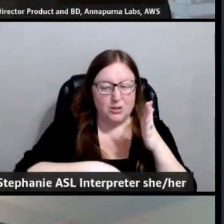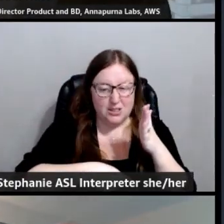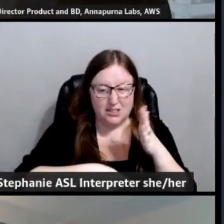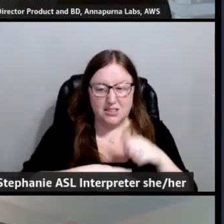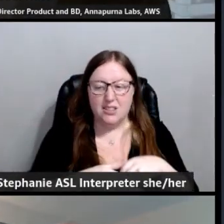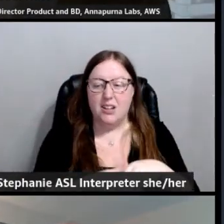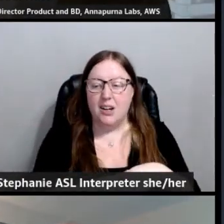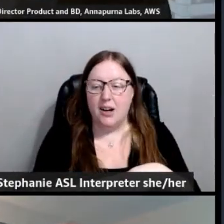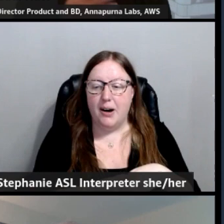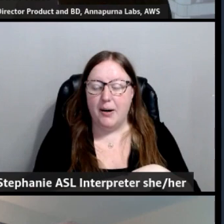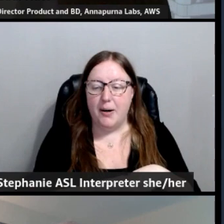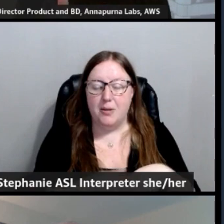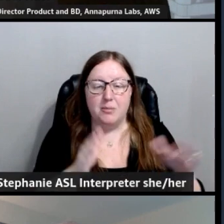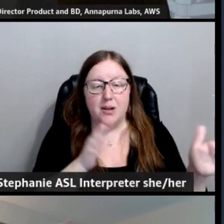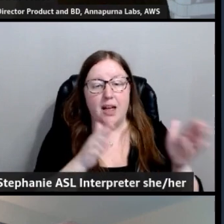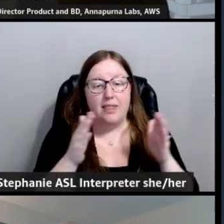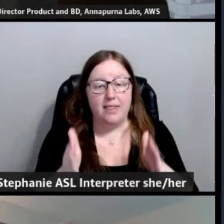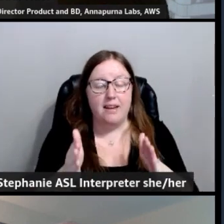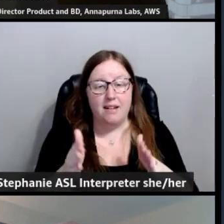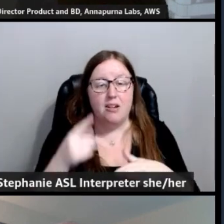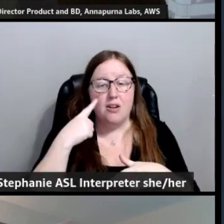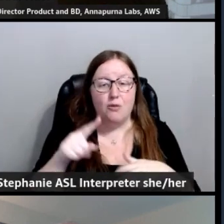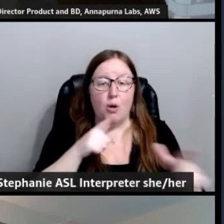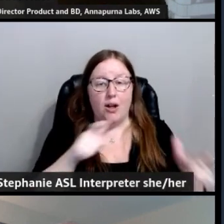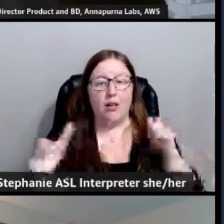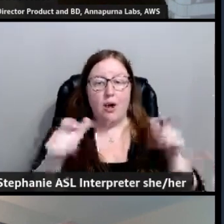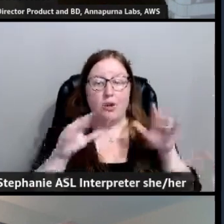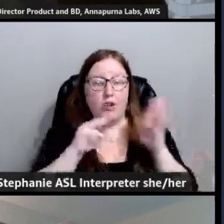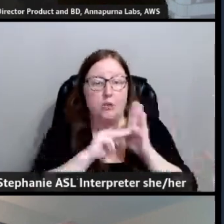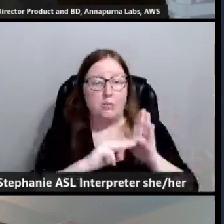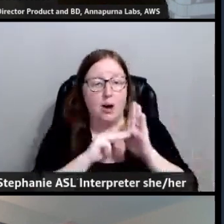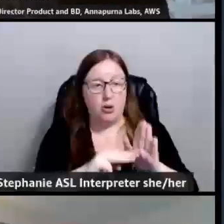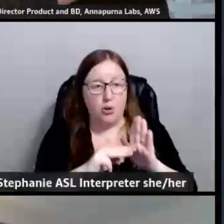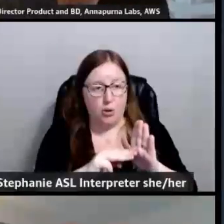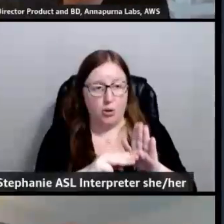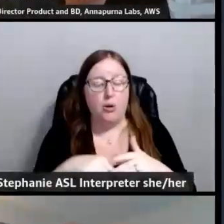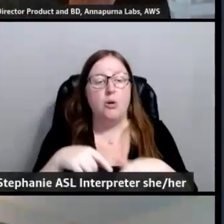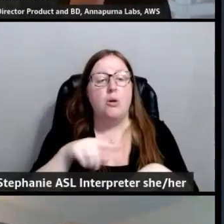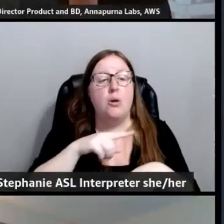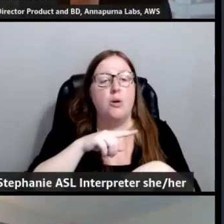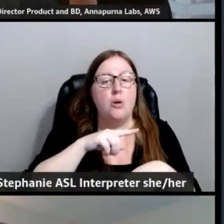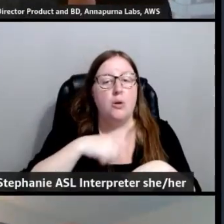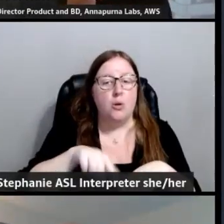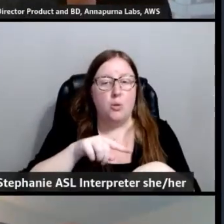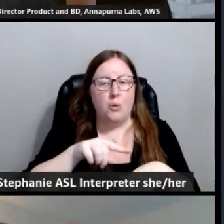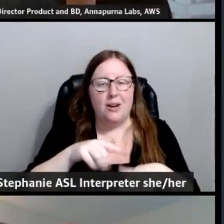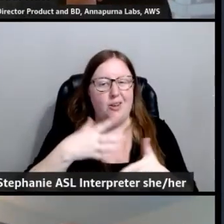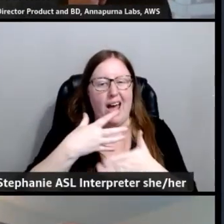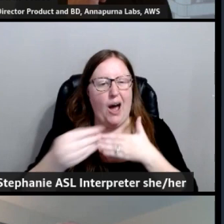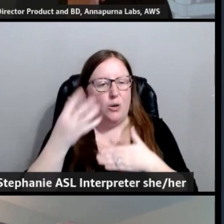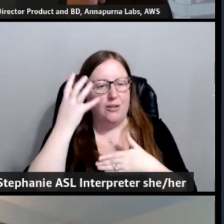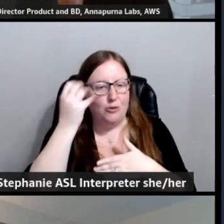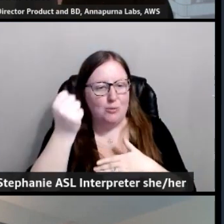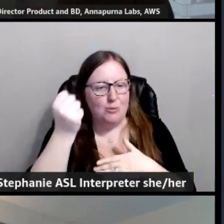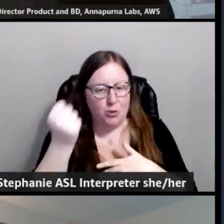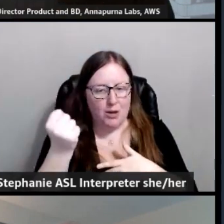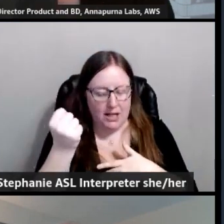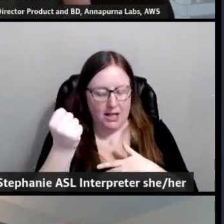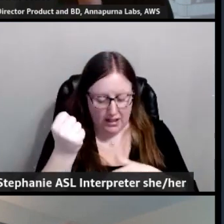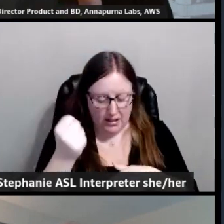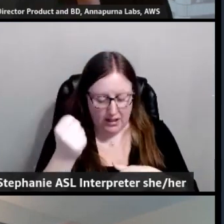and then when we go to a larger model, we actually get out of memory on the